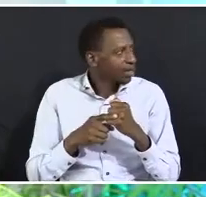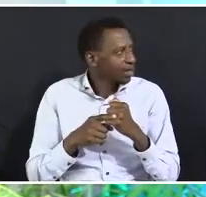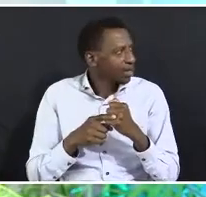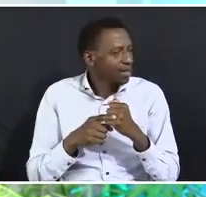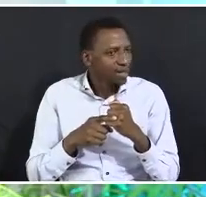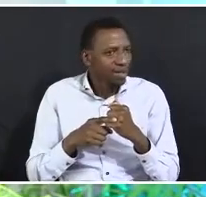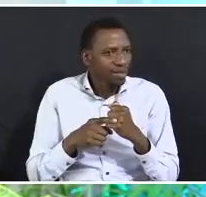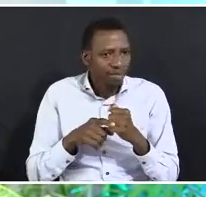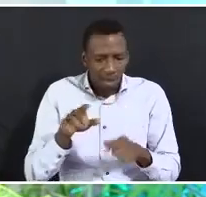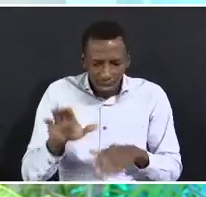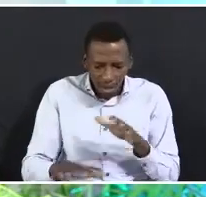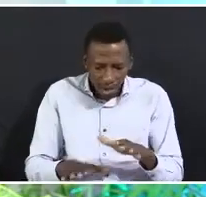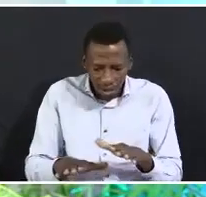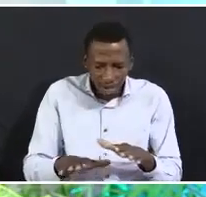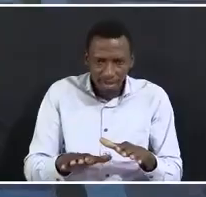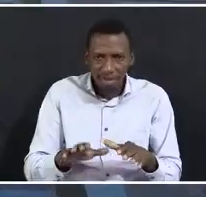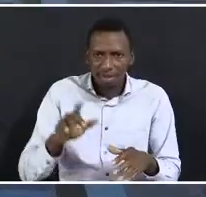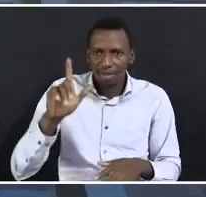Sniffing.